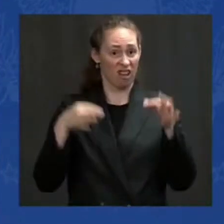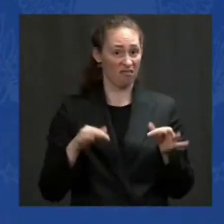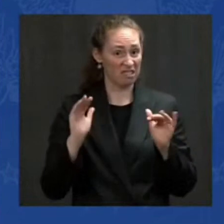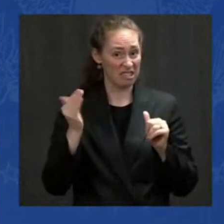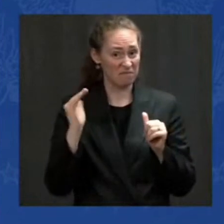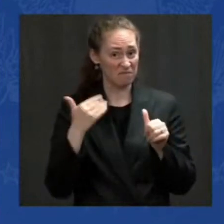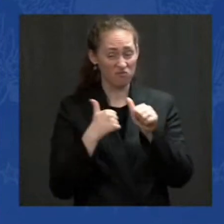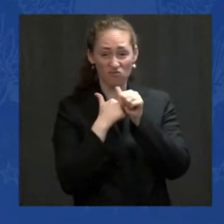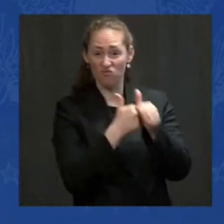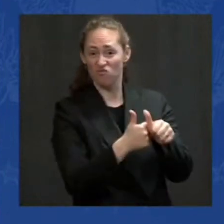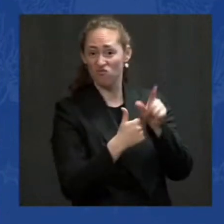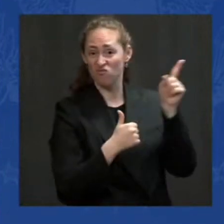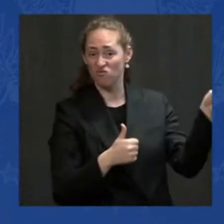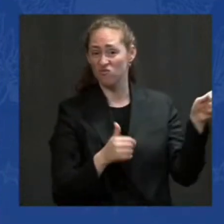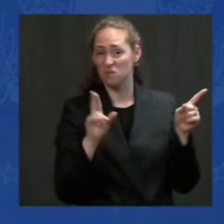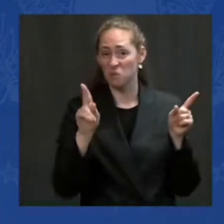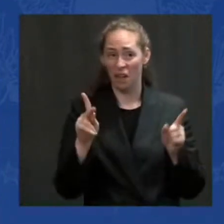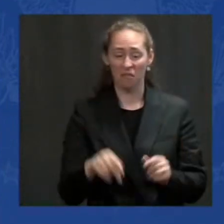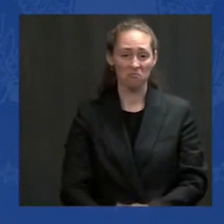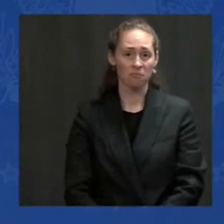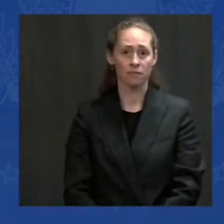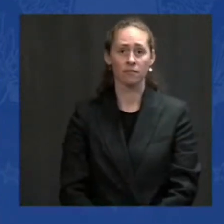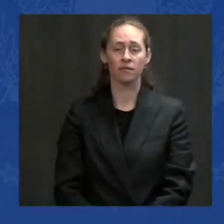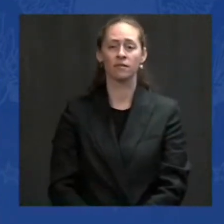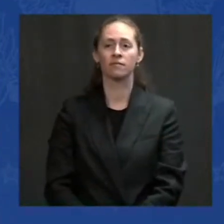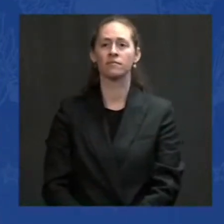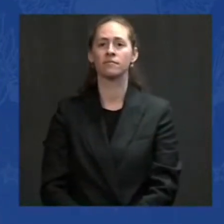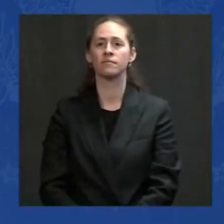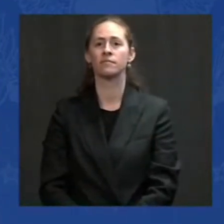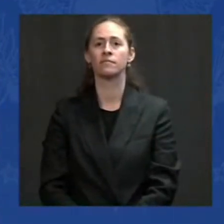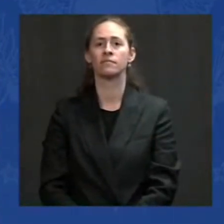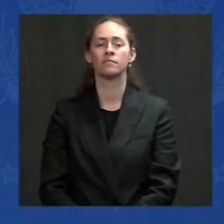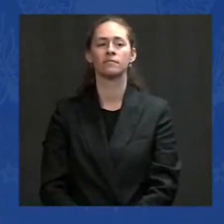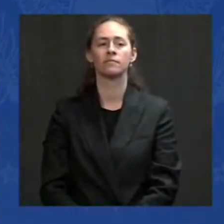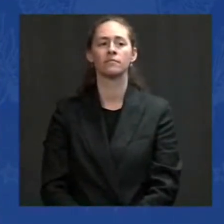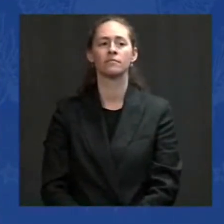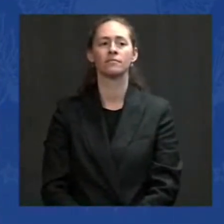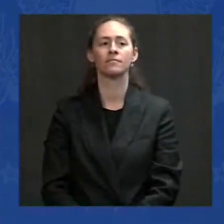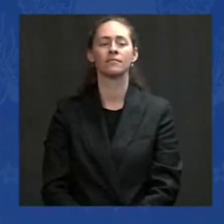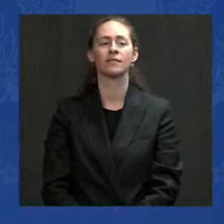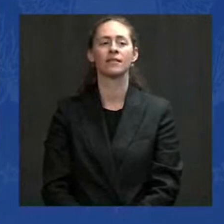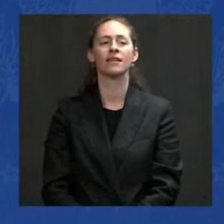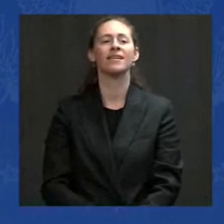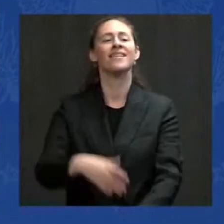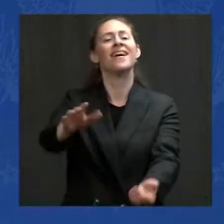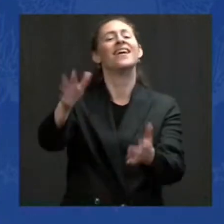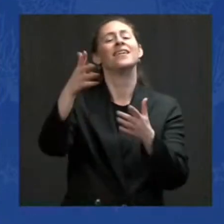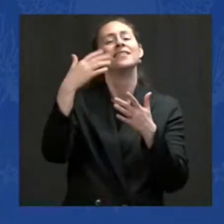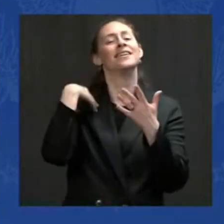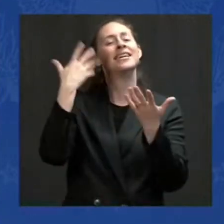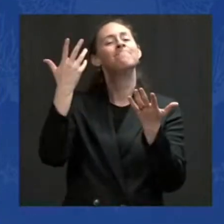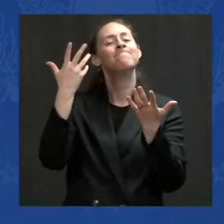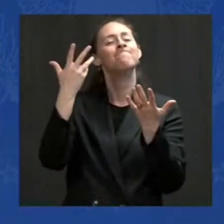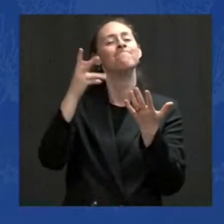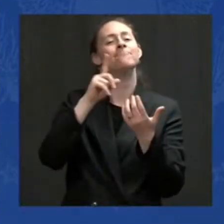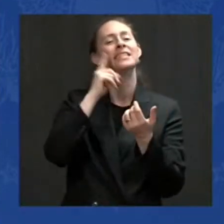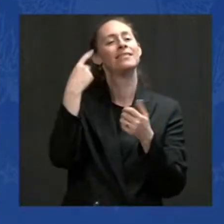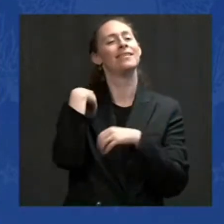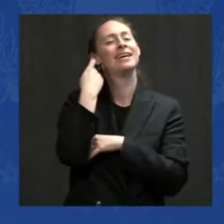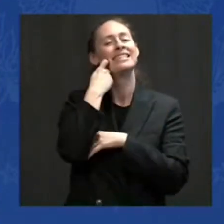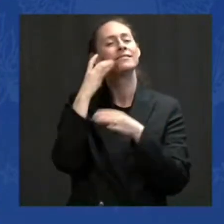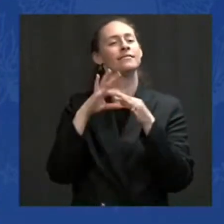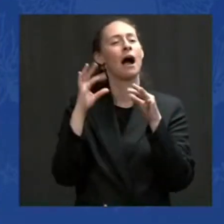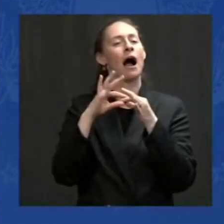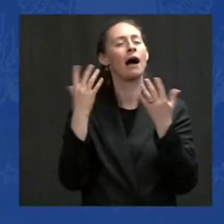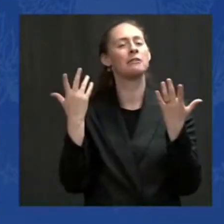Dr. Fauci and then Dr. Walensky. You know, Alice, it really is consistent with what I had just said.